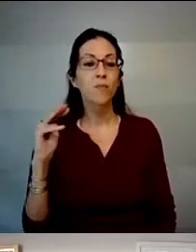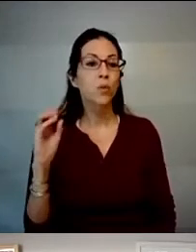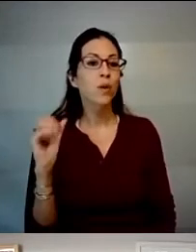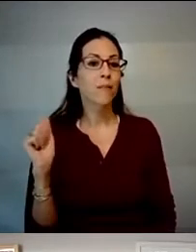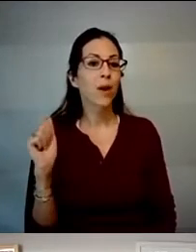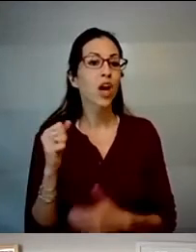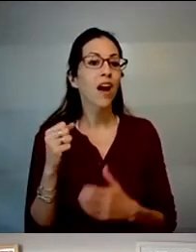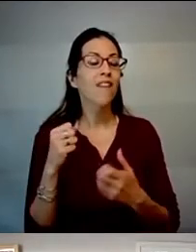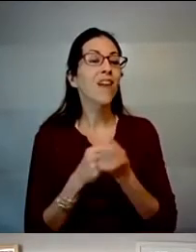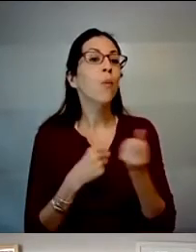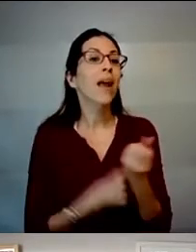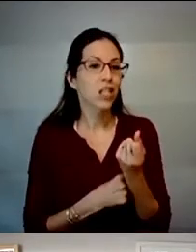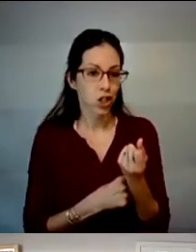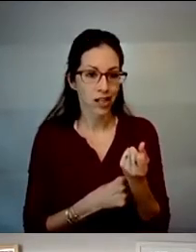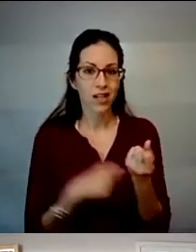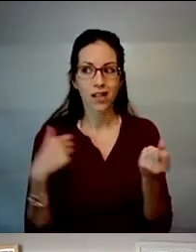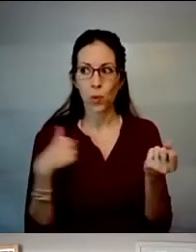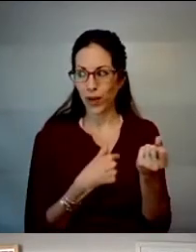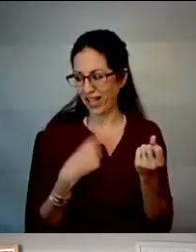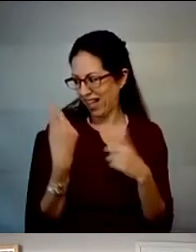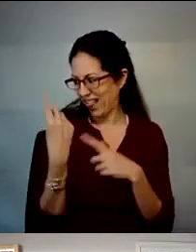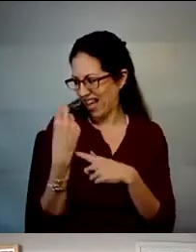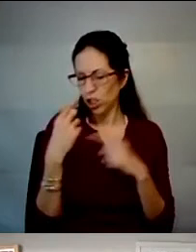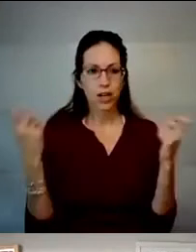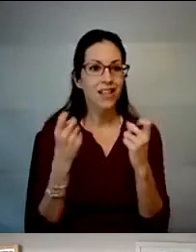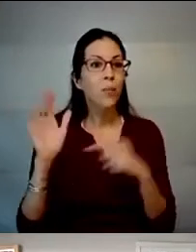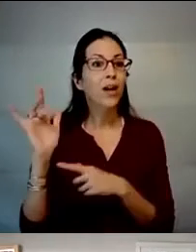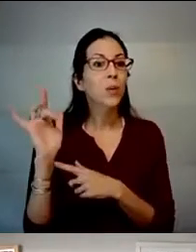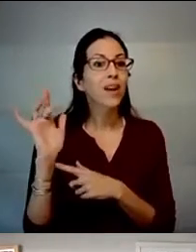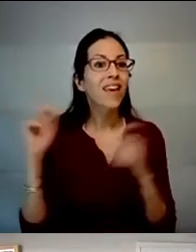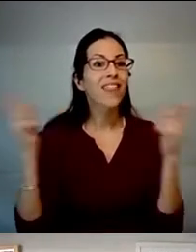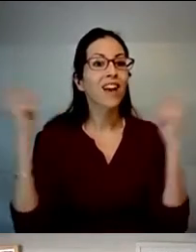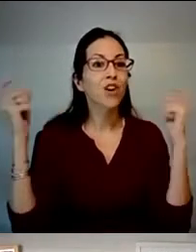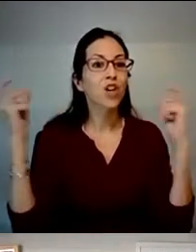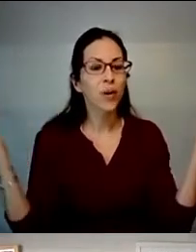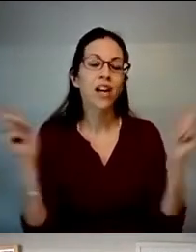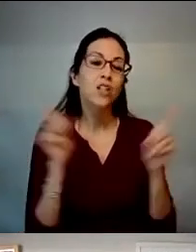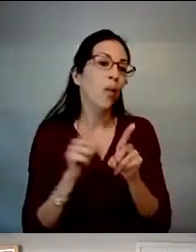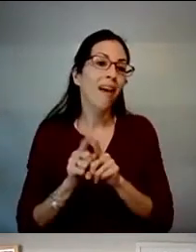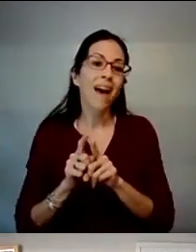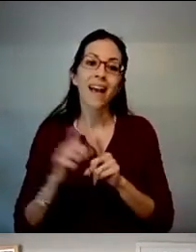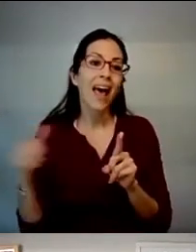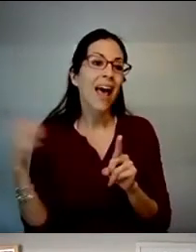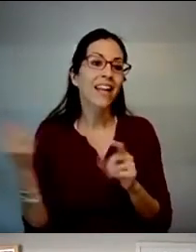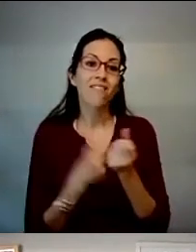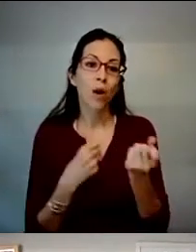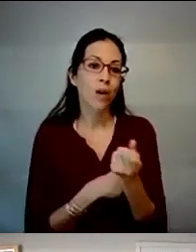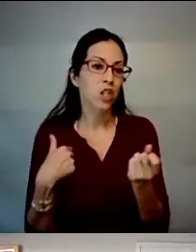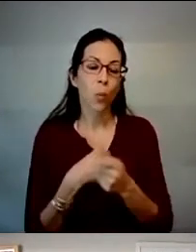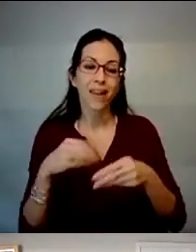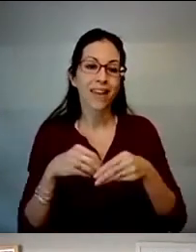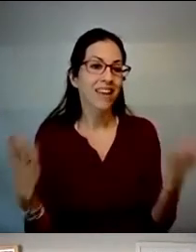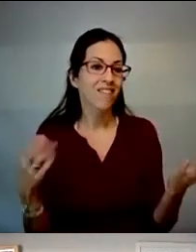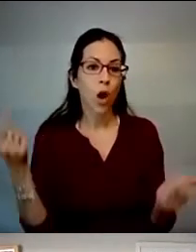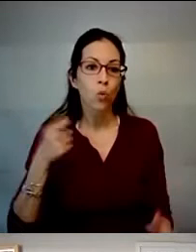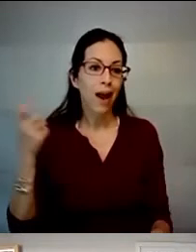guess, we had our 25th anniversary last year. So as any foundation, we give out grants throughout the year. But one of the unique things we